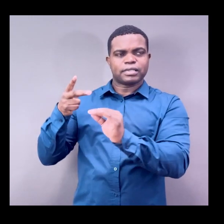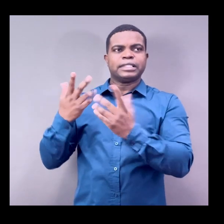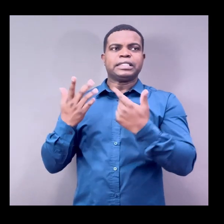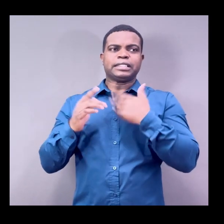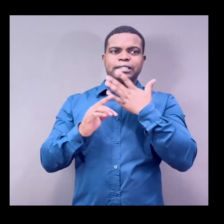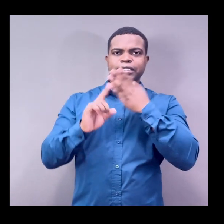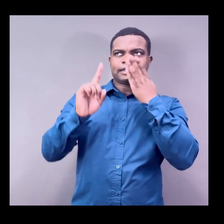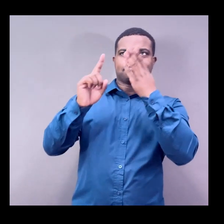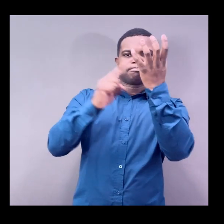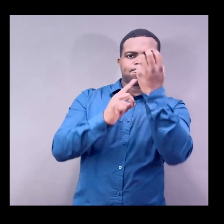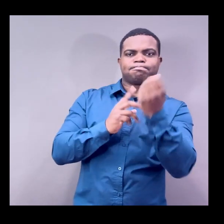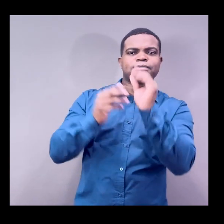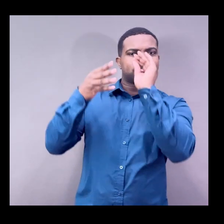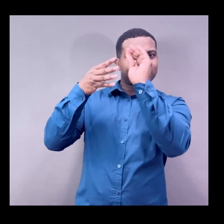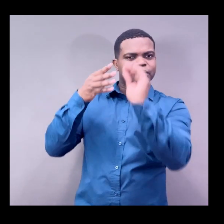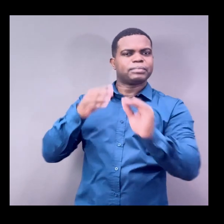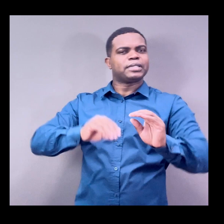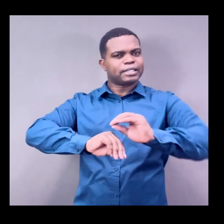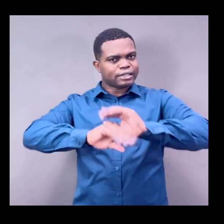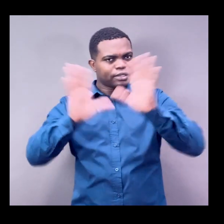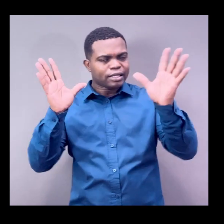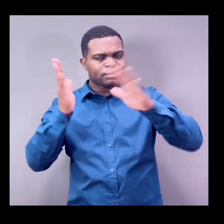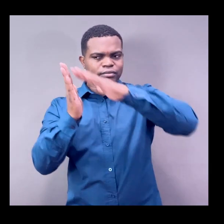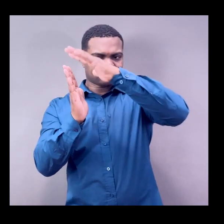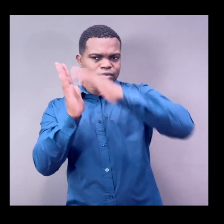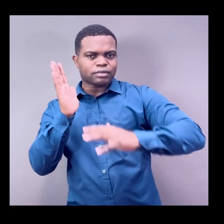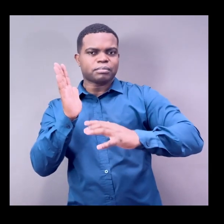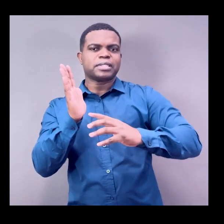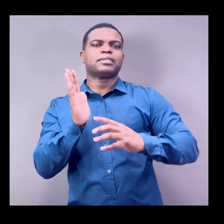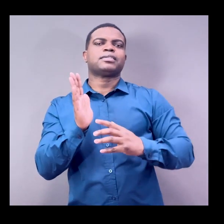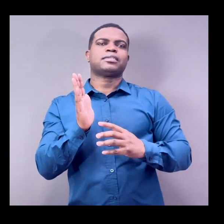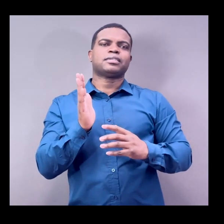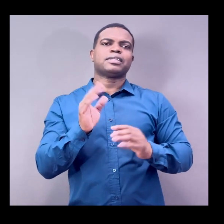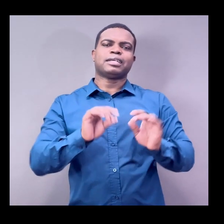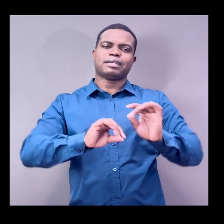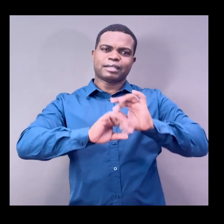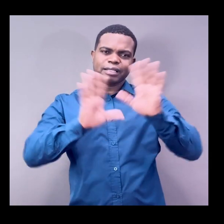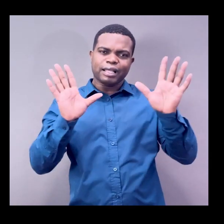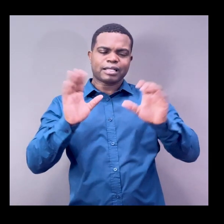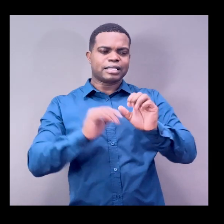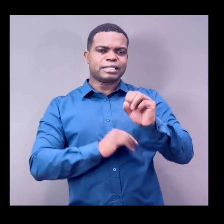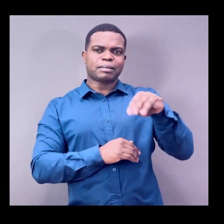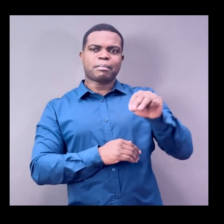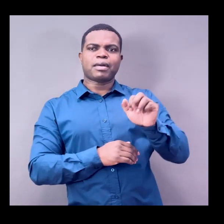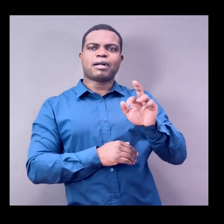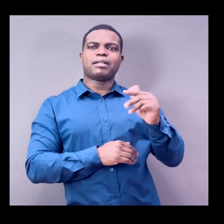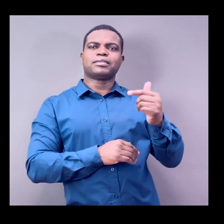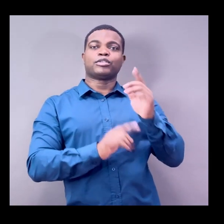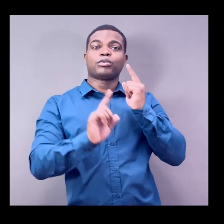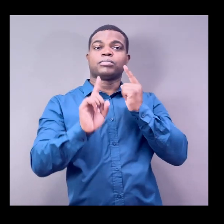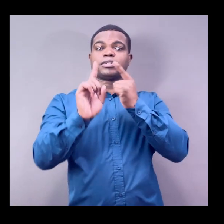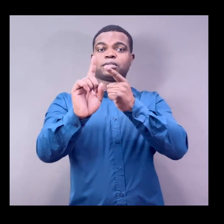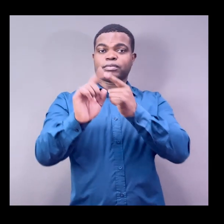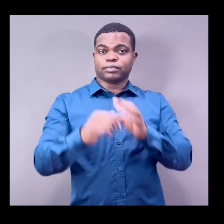and objectives. So you need to have a clear statement and the SMART objectives.